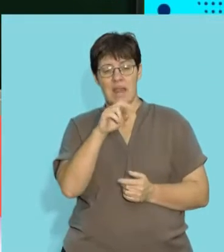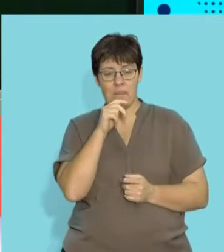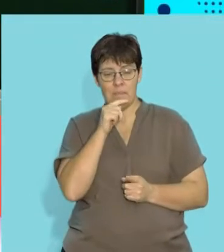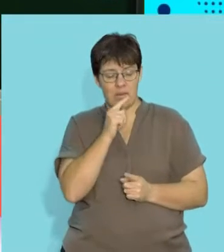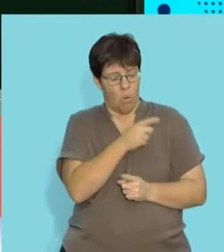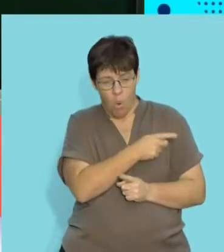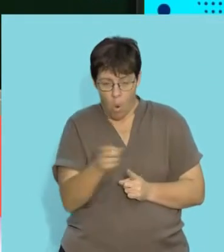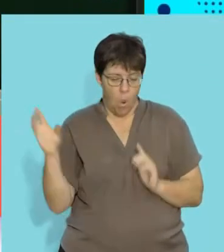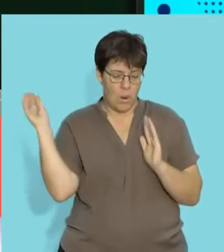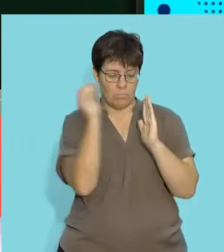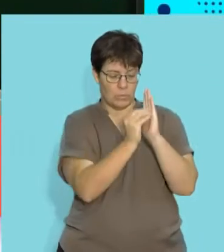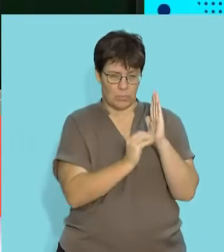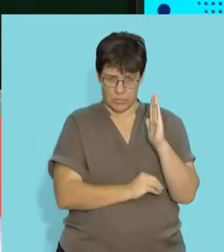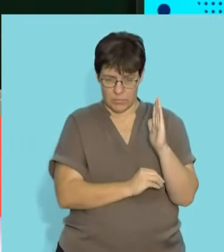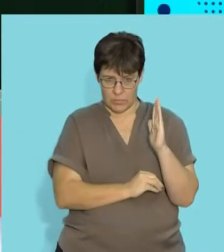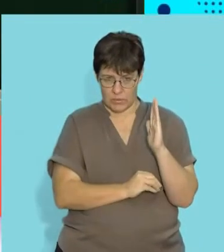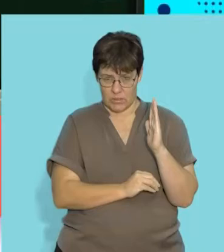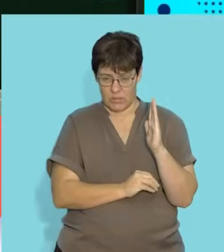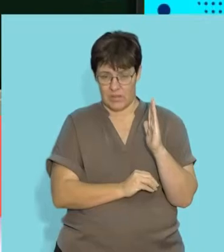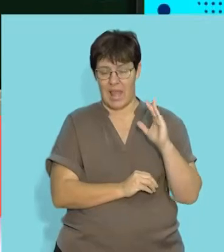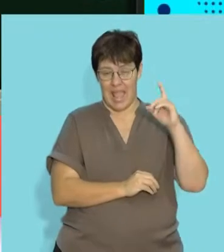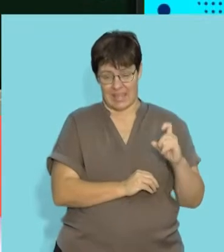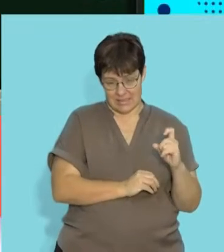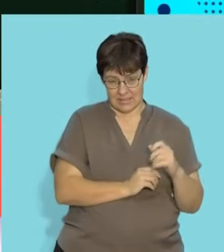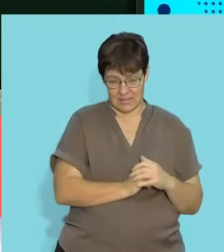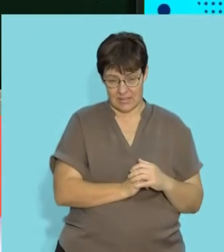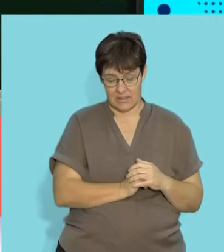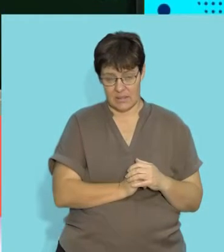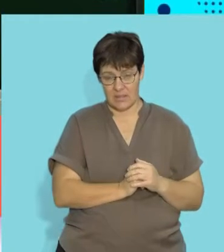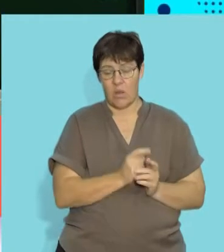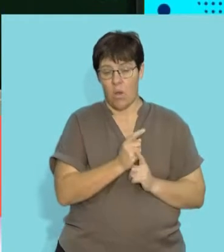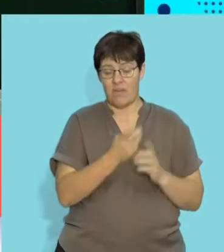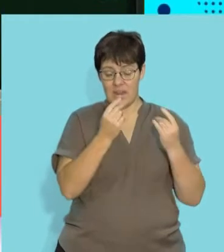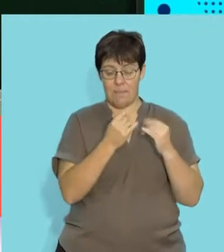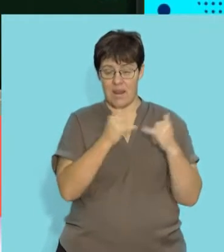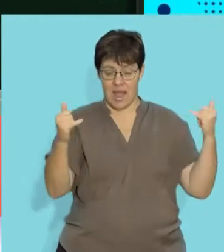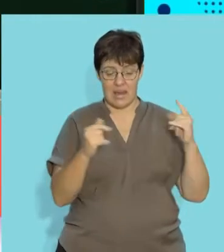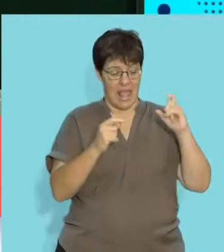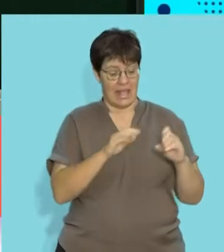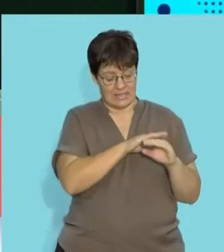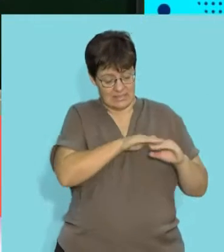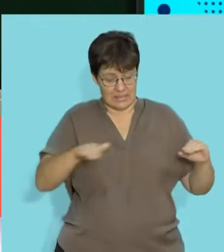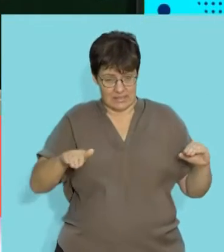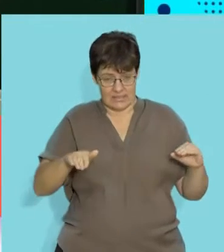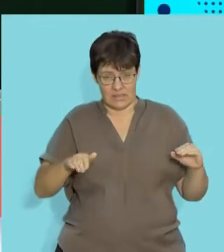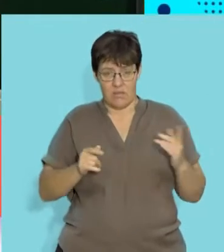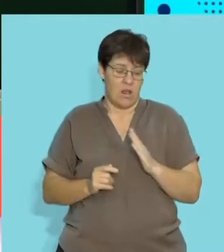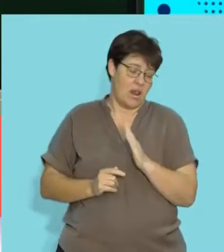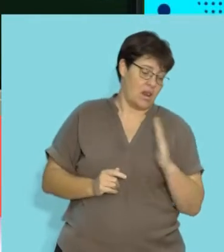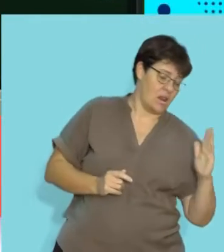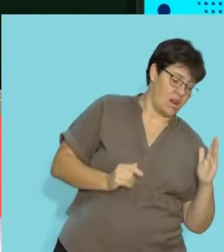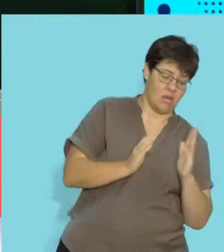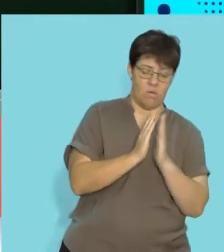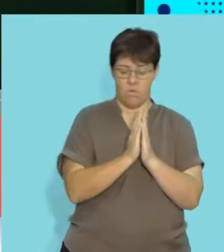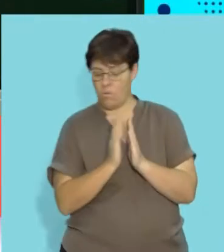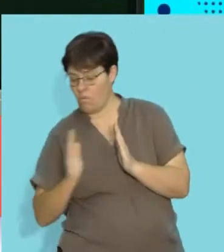is a set of all the input values where the graph is defined. So it means on the number line of the x-axis,